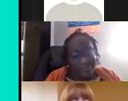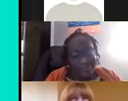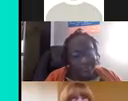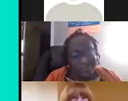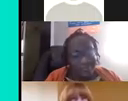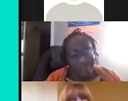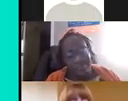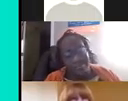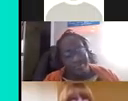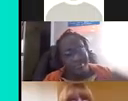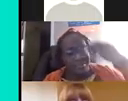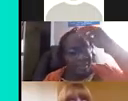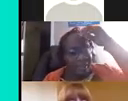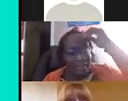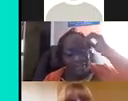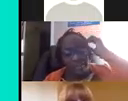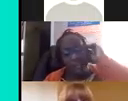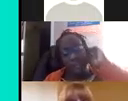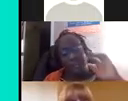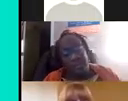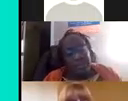way, and I love it. Yeah.